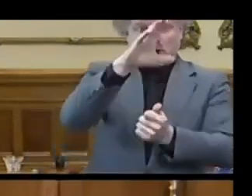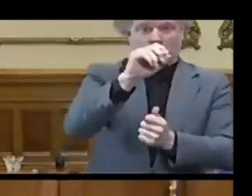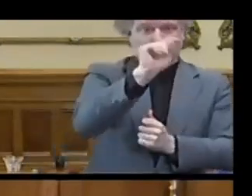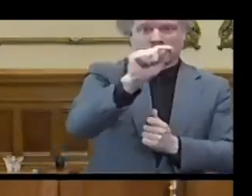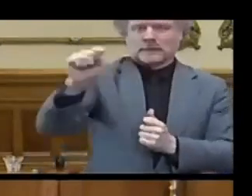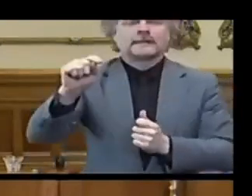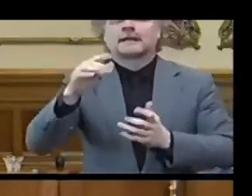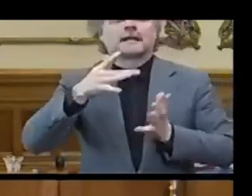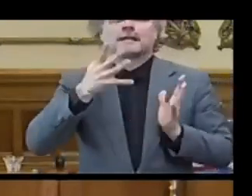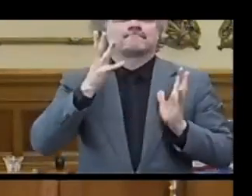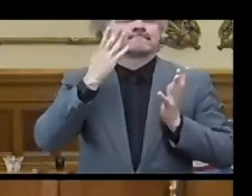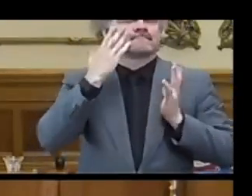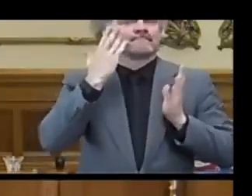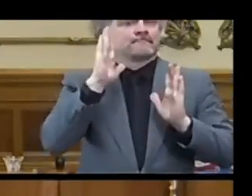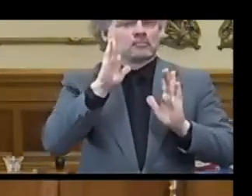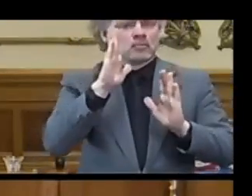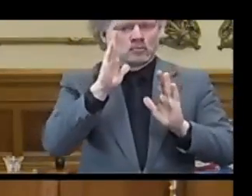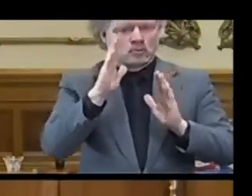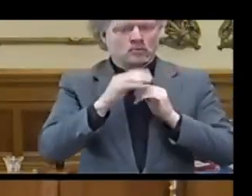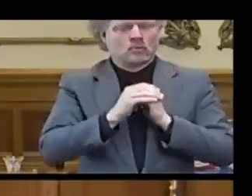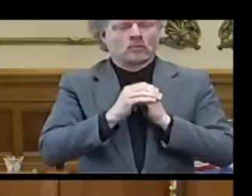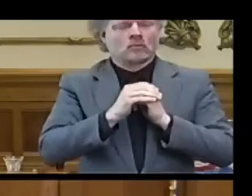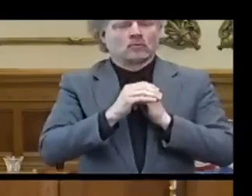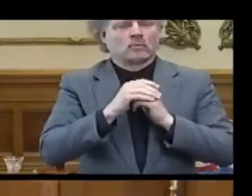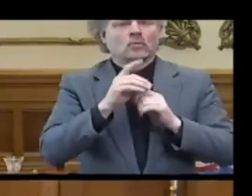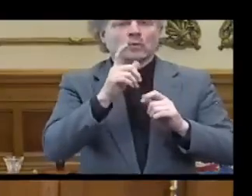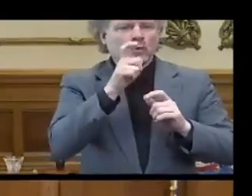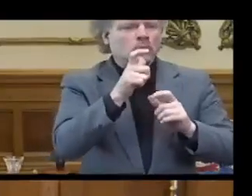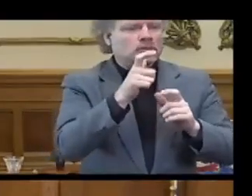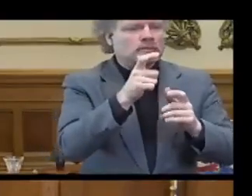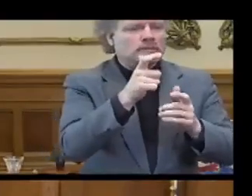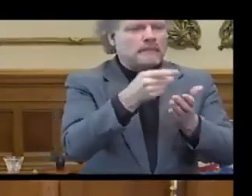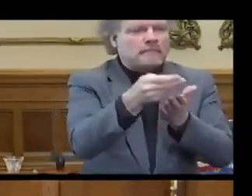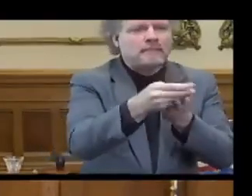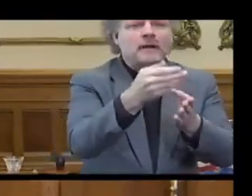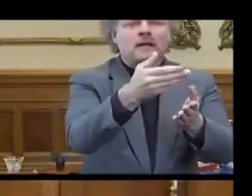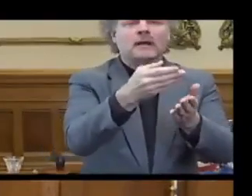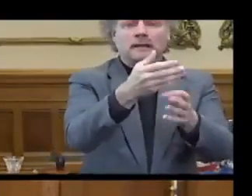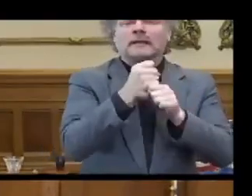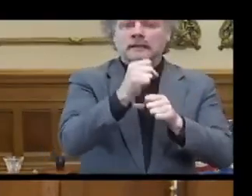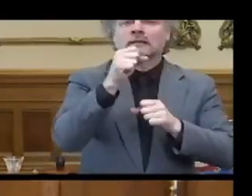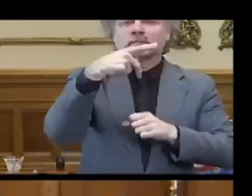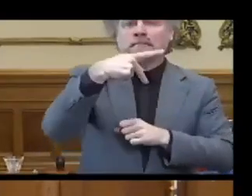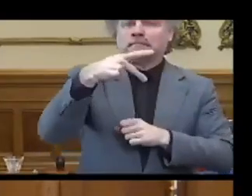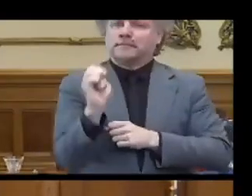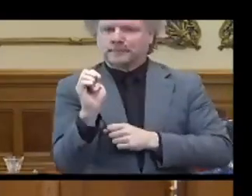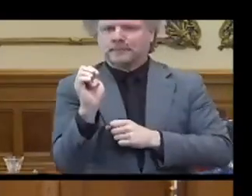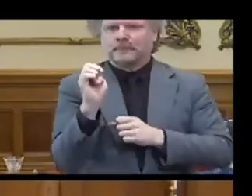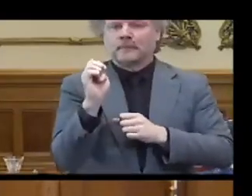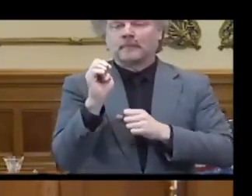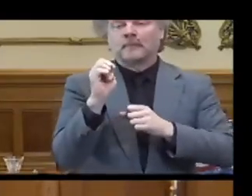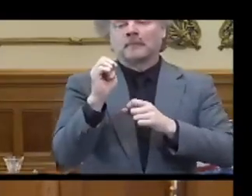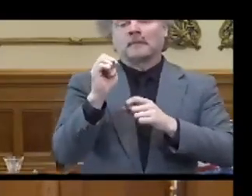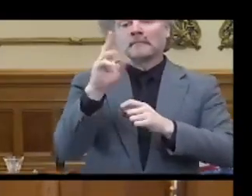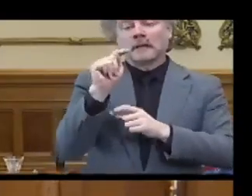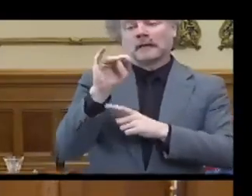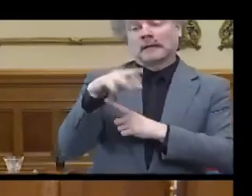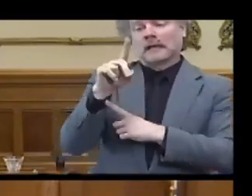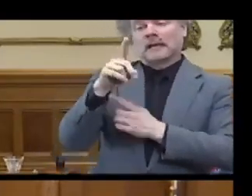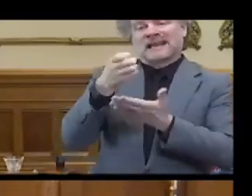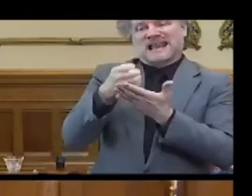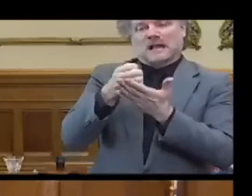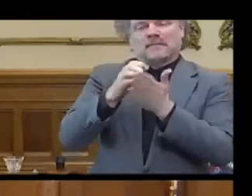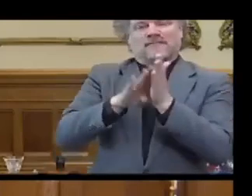that we're engaging to supply the PPE, but the Indiana Economic